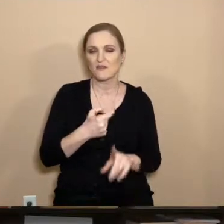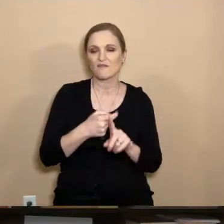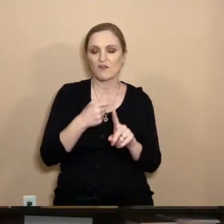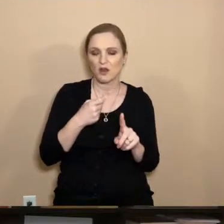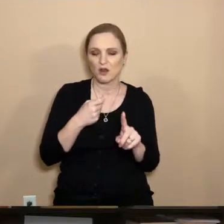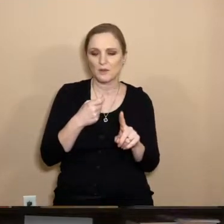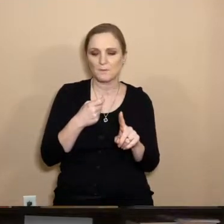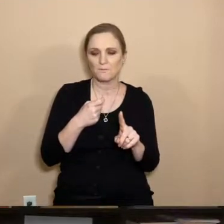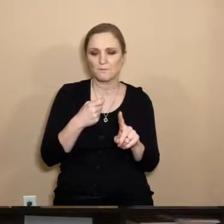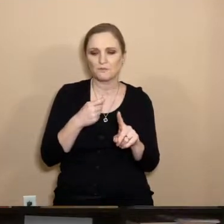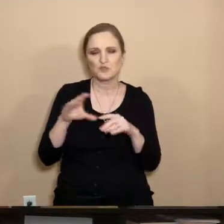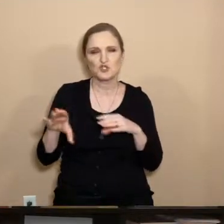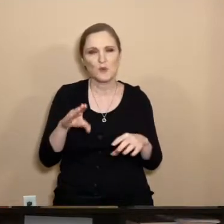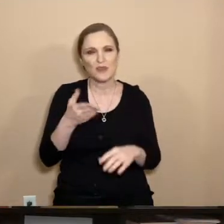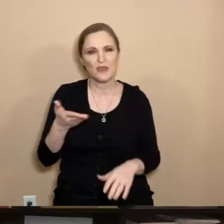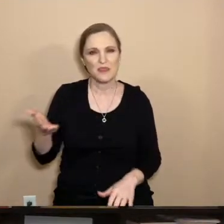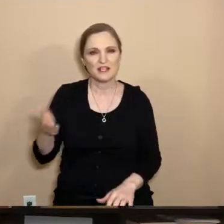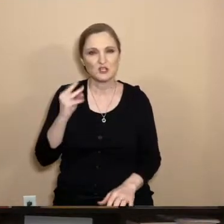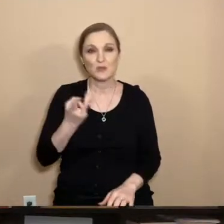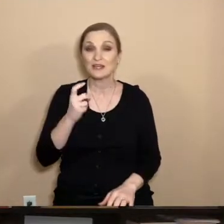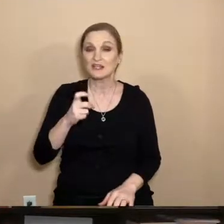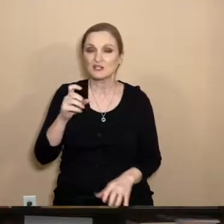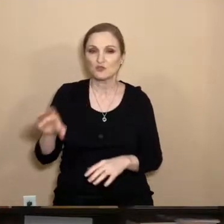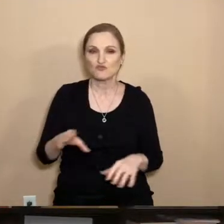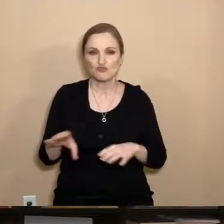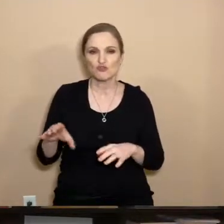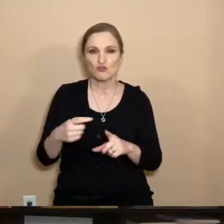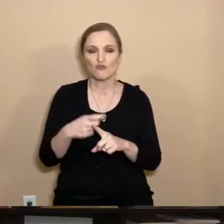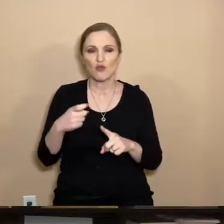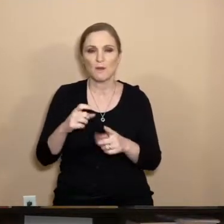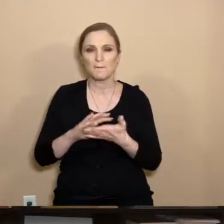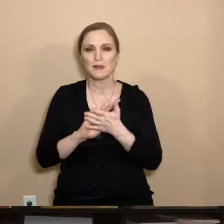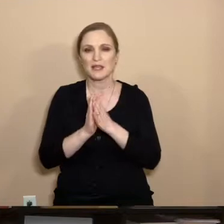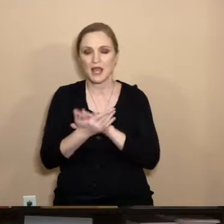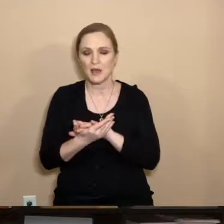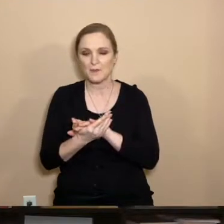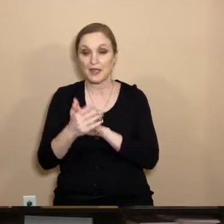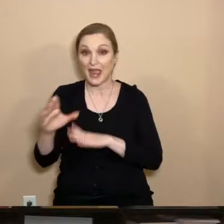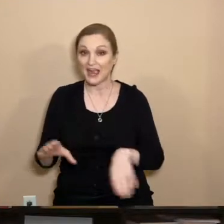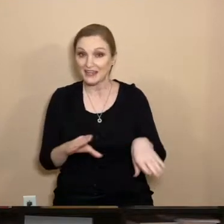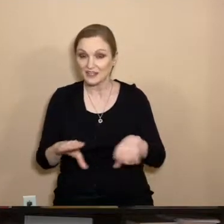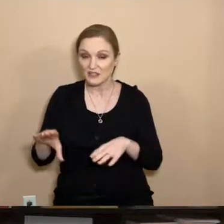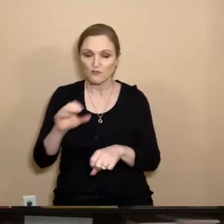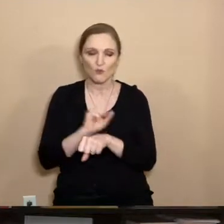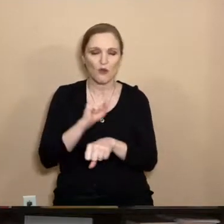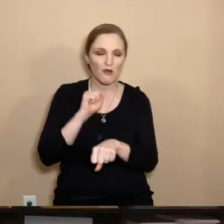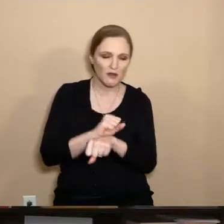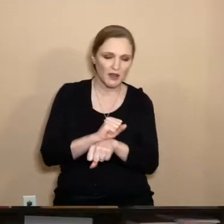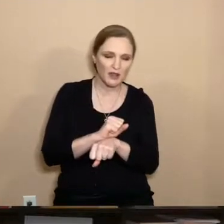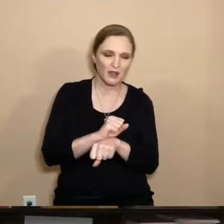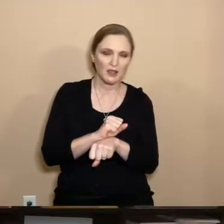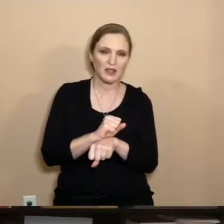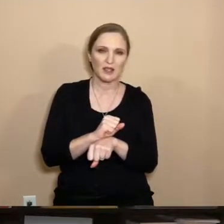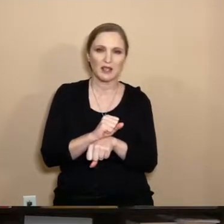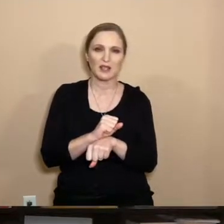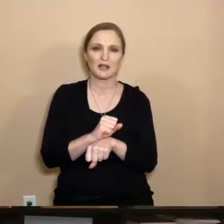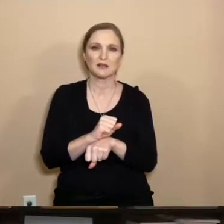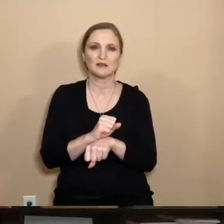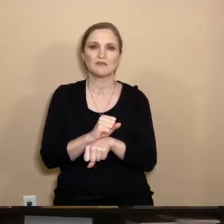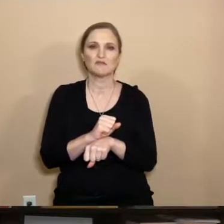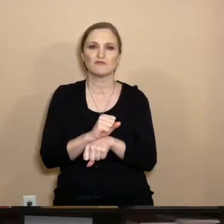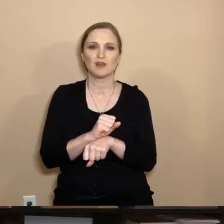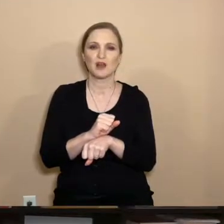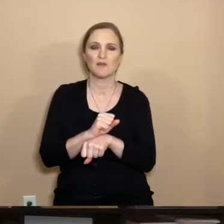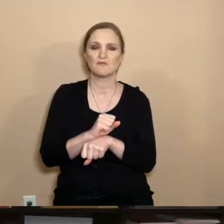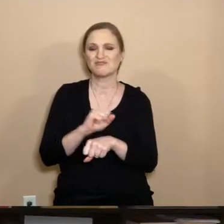from doing the things that we need to do, from being active, from working, from engaging in